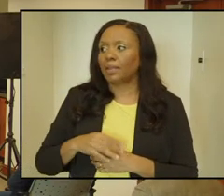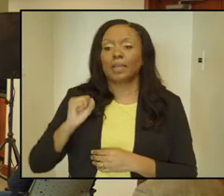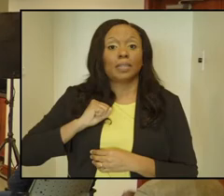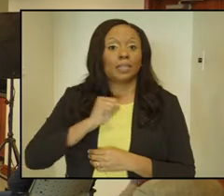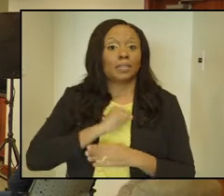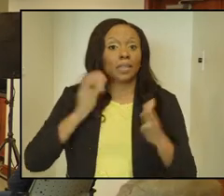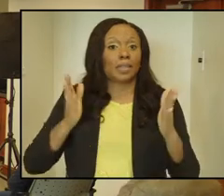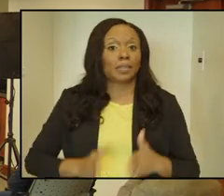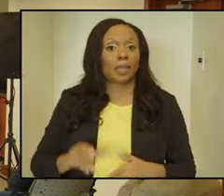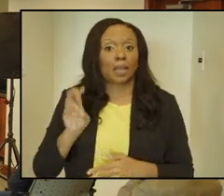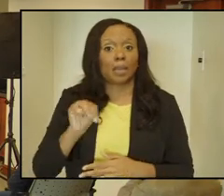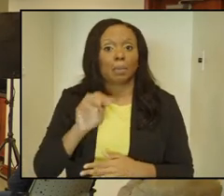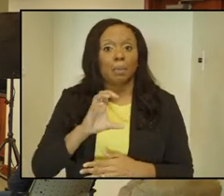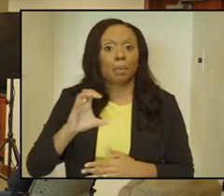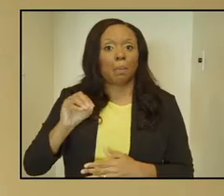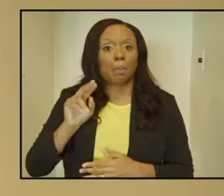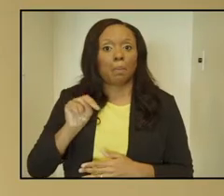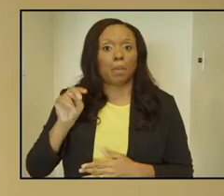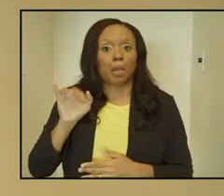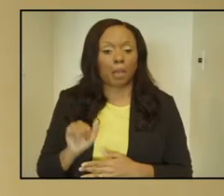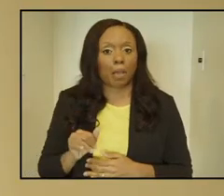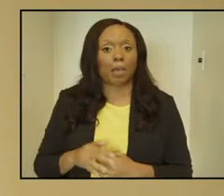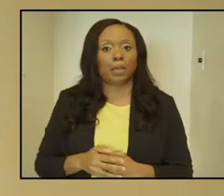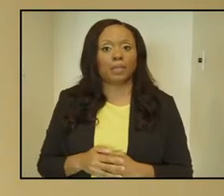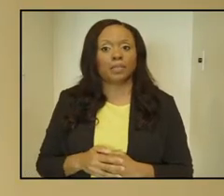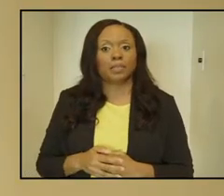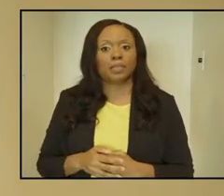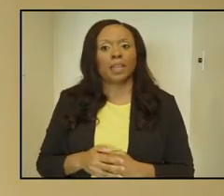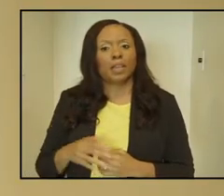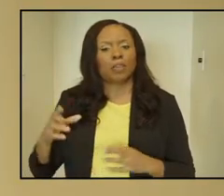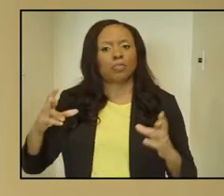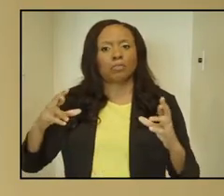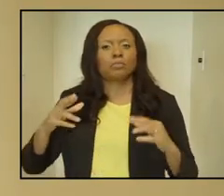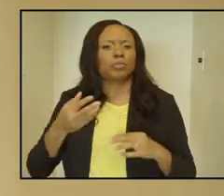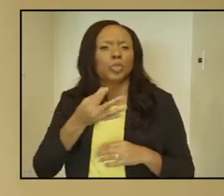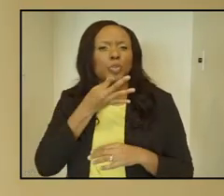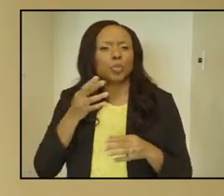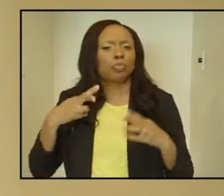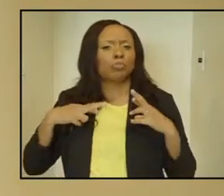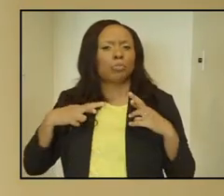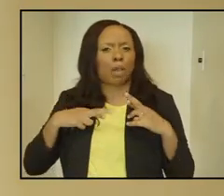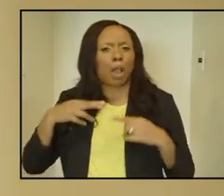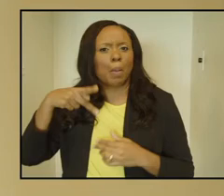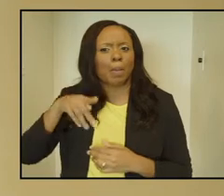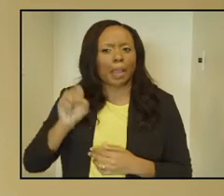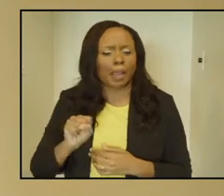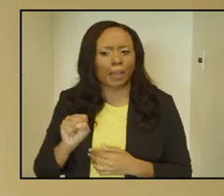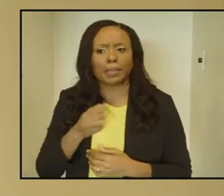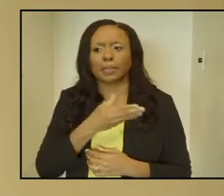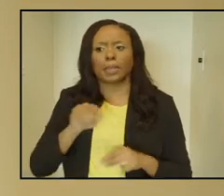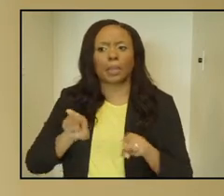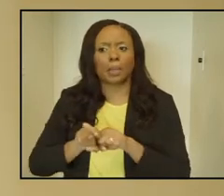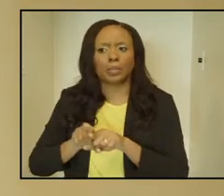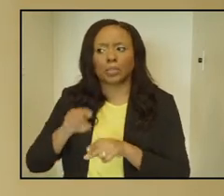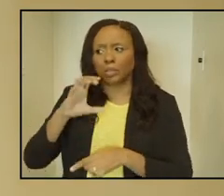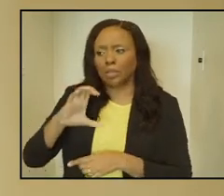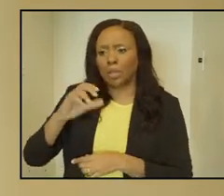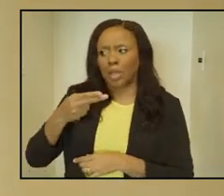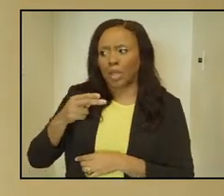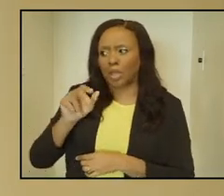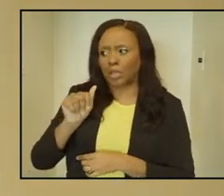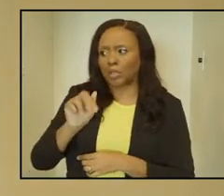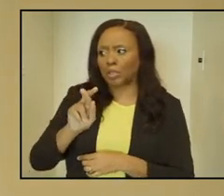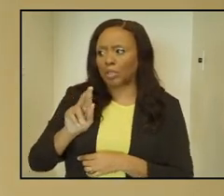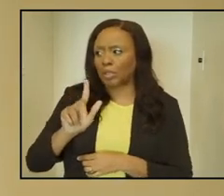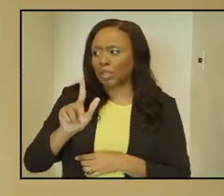McConney, retiring Permanent Secretary, Ms. June Chandler, and Permanent Secretaries Jennifer Hunt and Charlie Brown, as well as the Acting Registrar